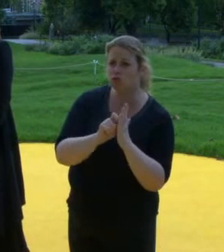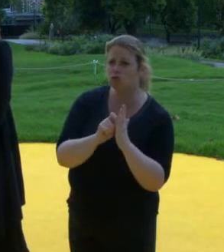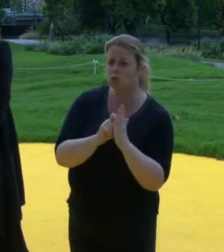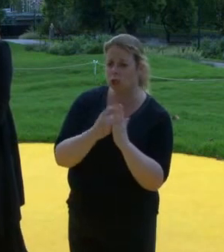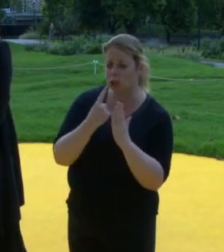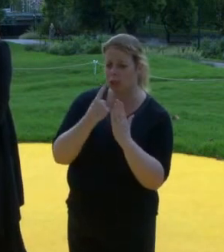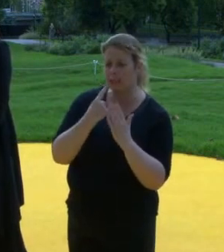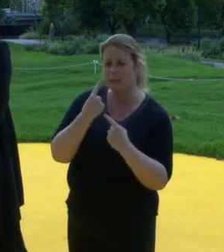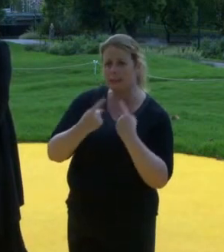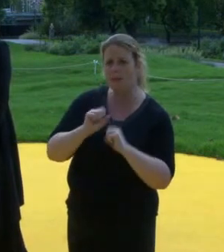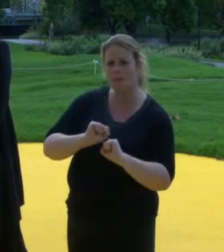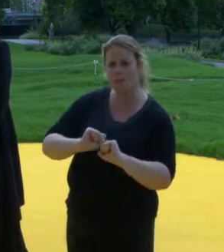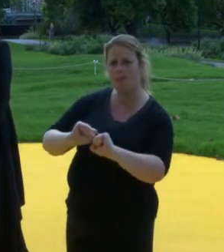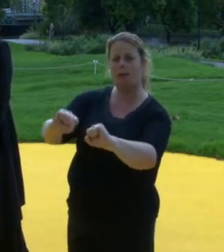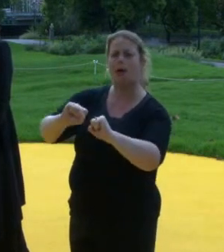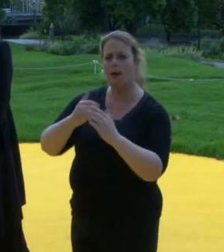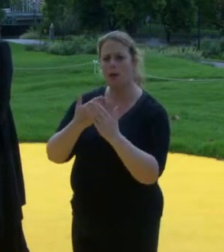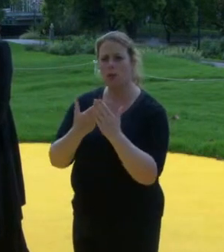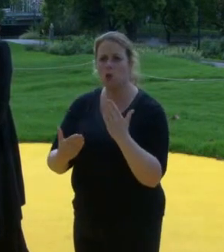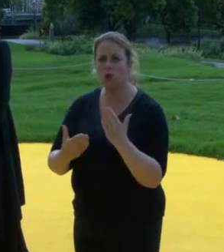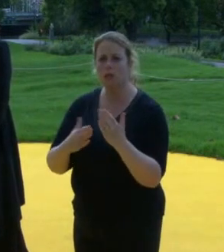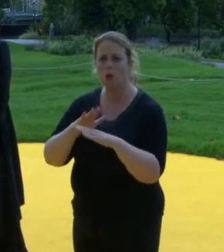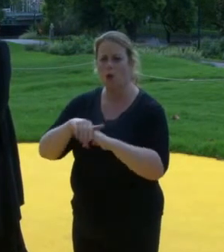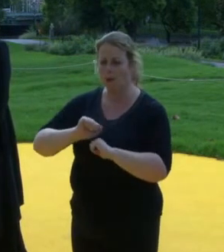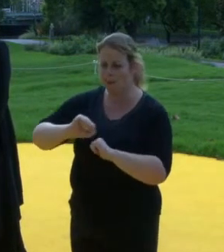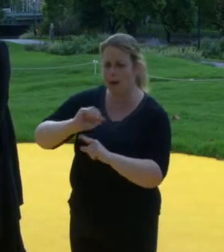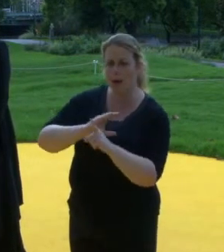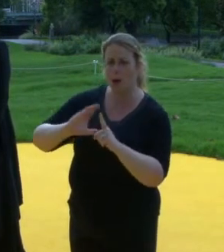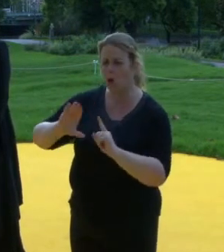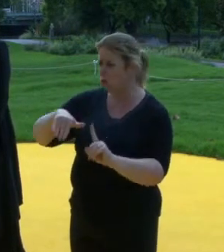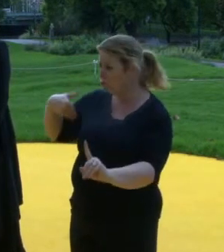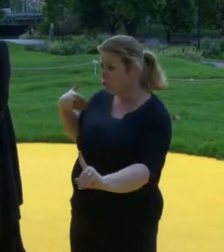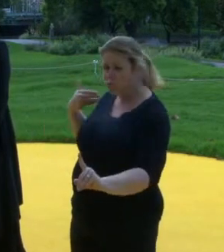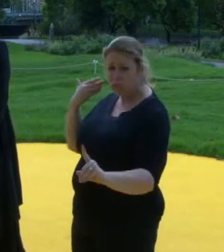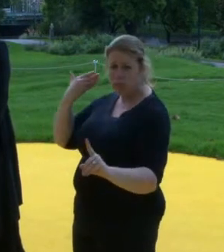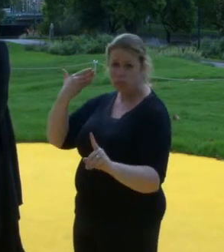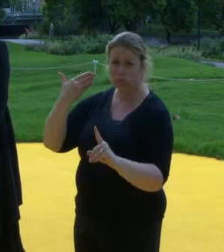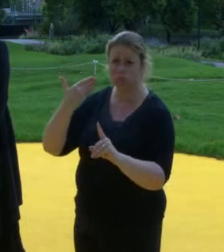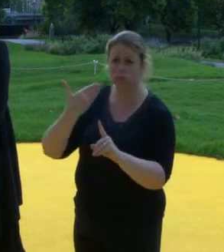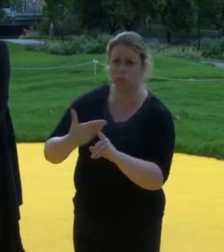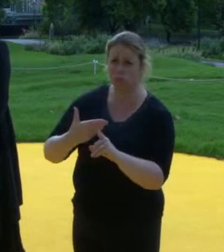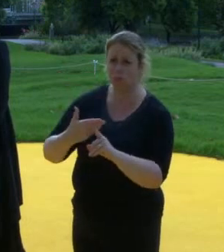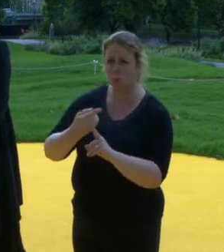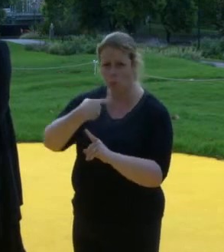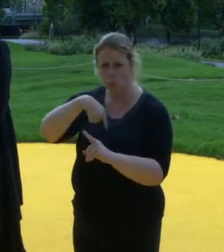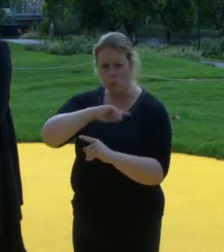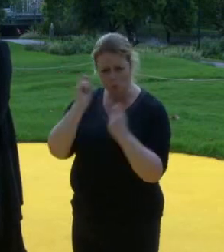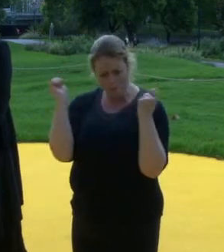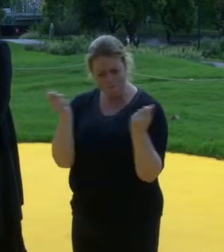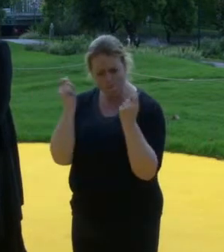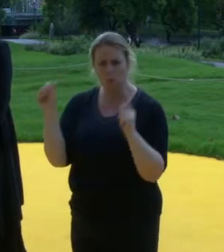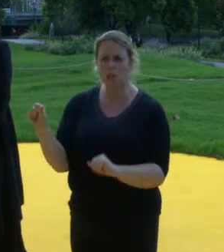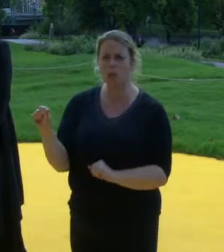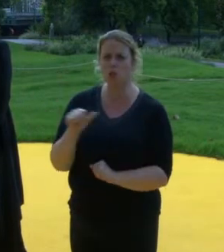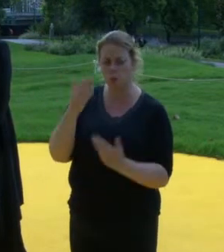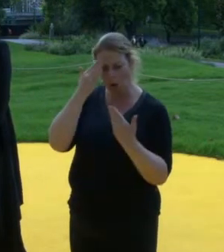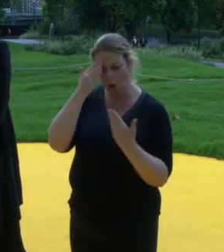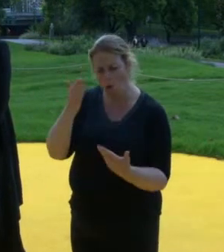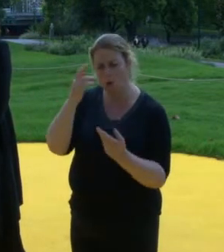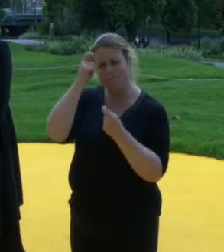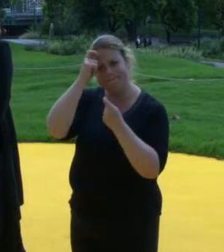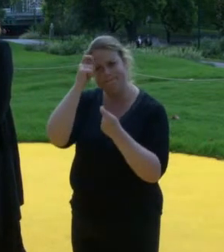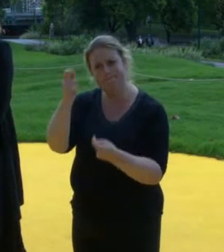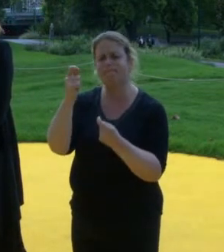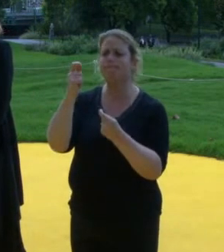longest continuous culture in the world, is something we should celebrate and honour and respect. And it forms part